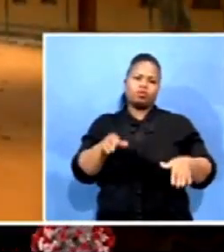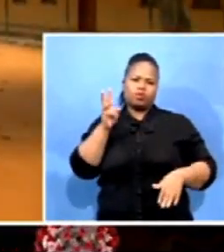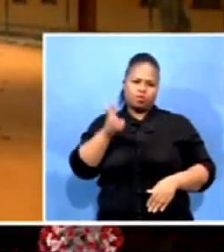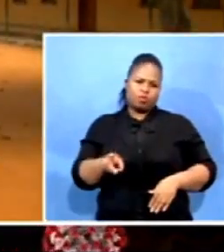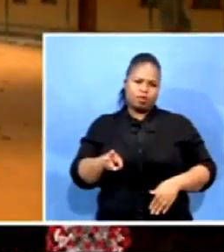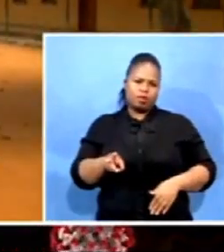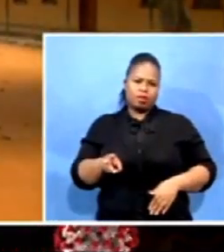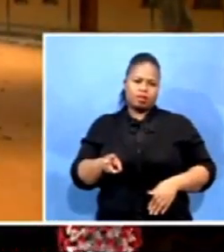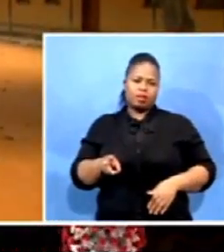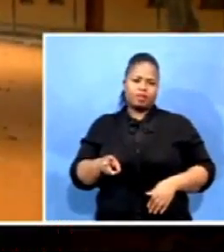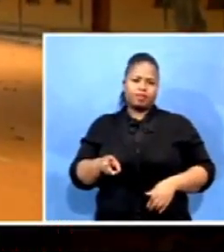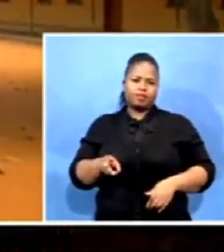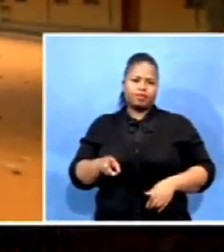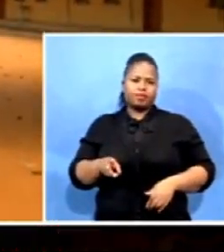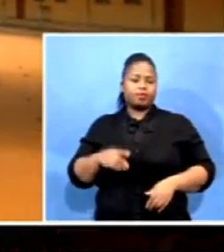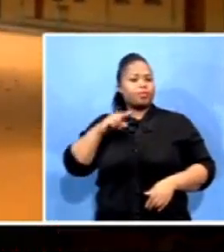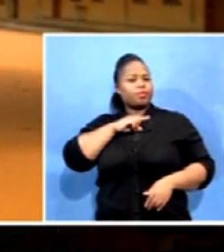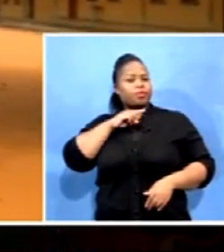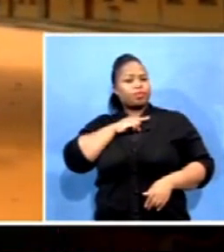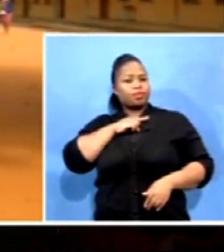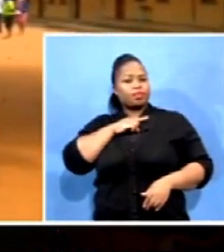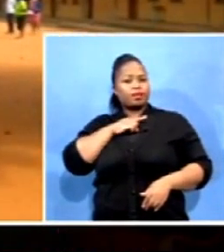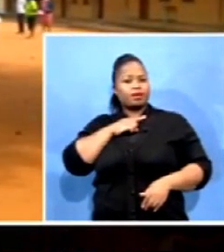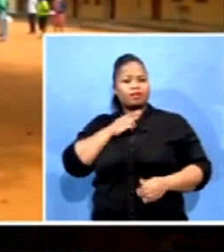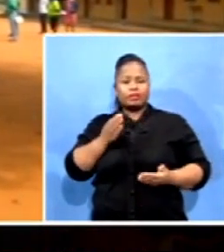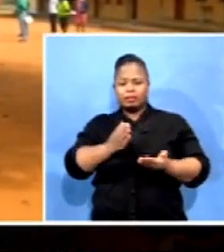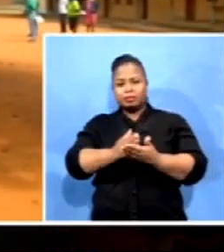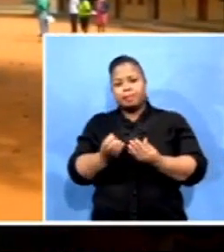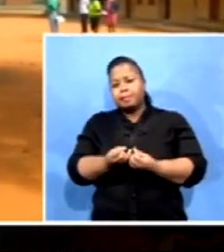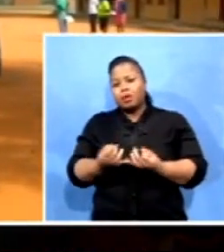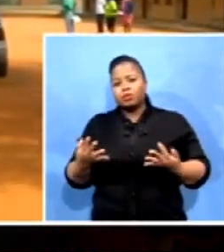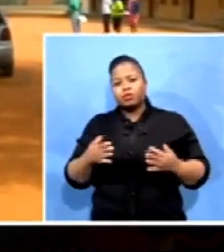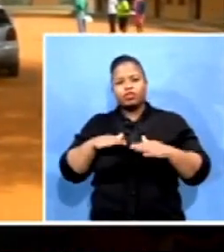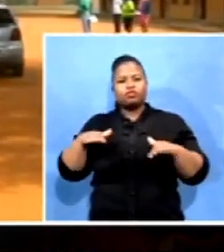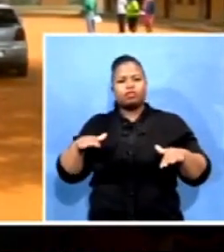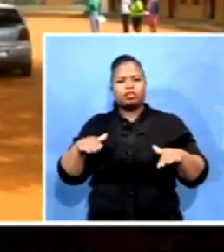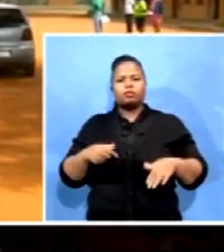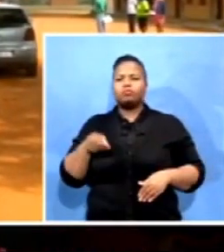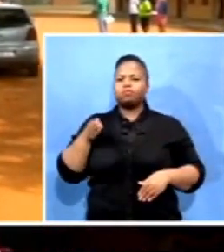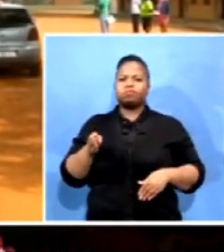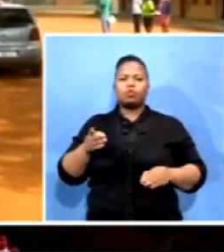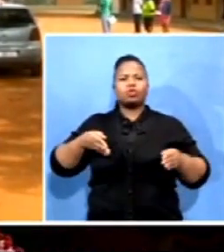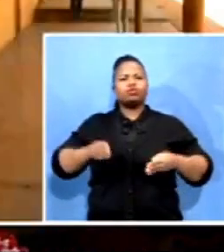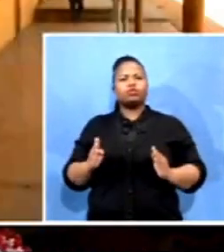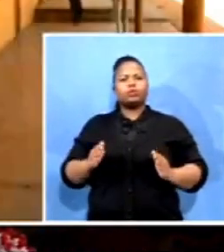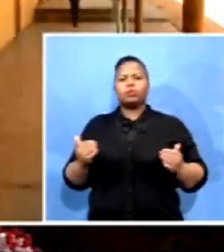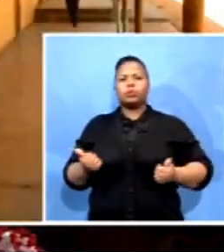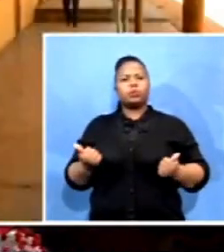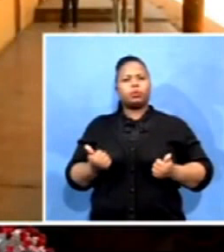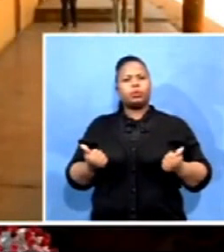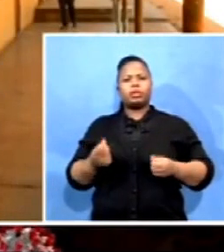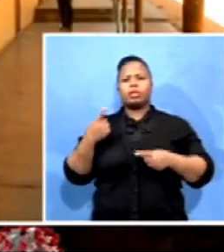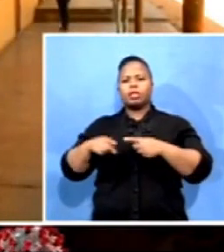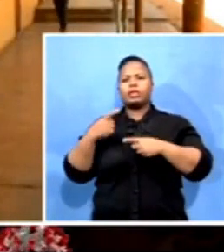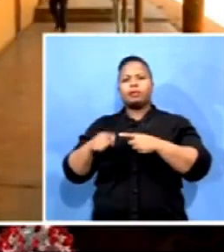some of them, in fact, if not the majority, they are just on the streets playing with each other, loitering around and all of that.